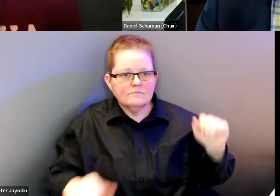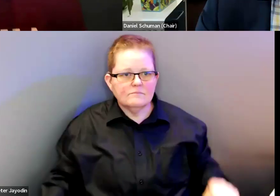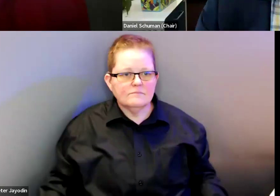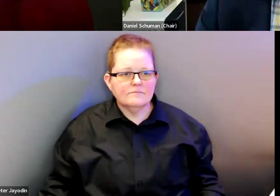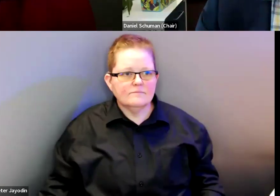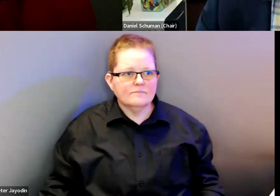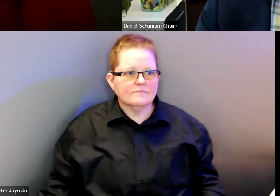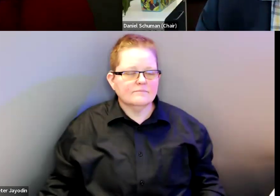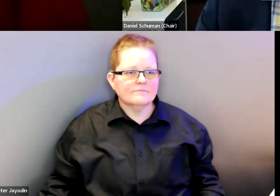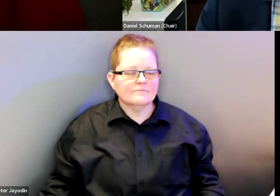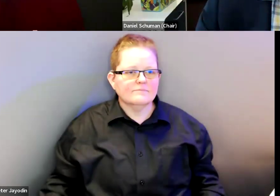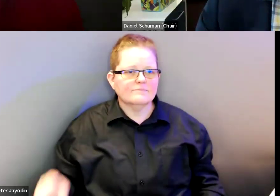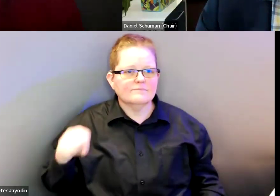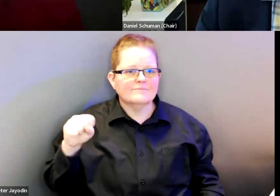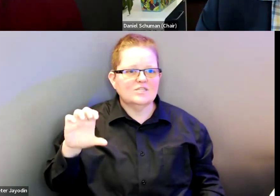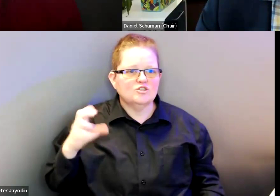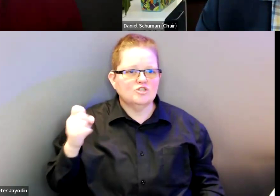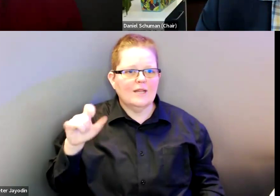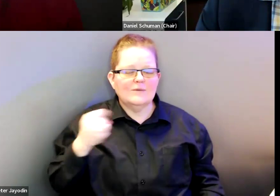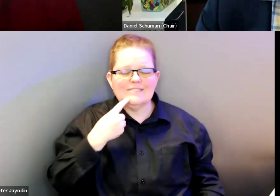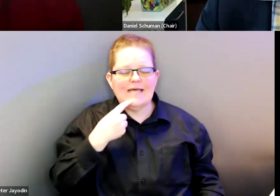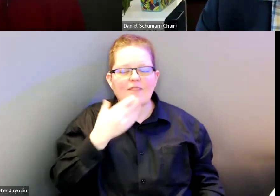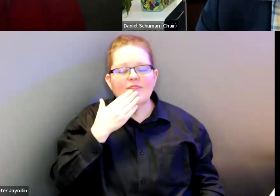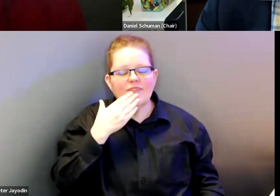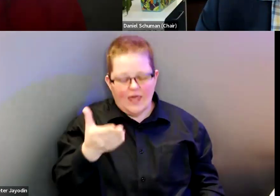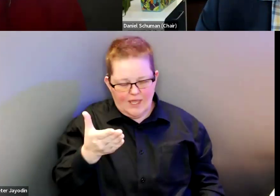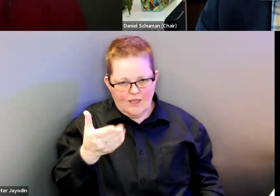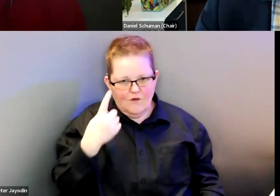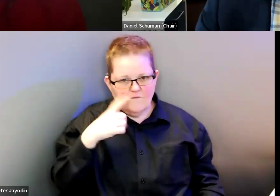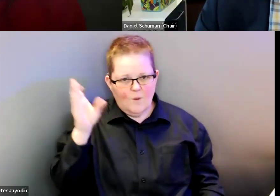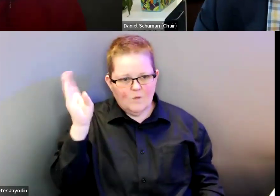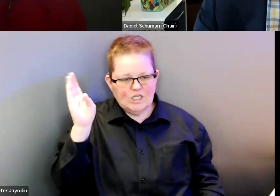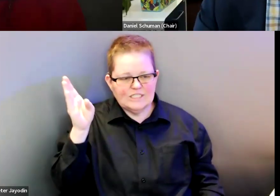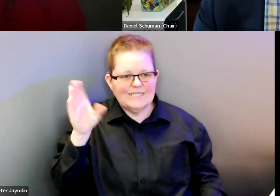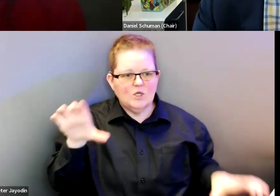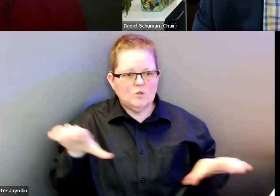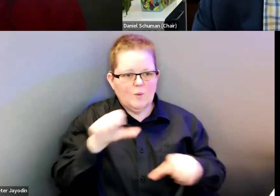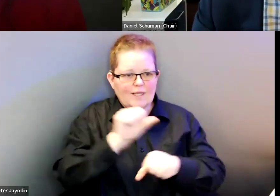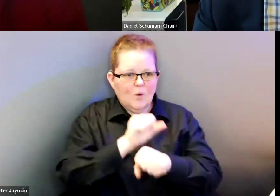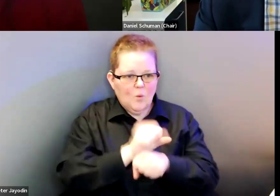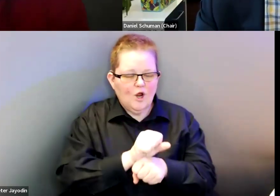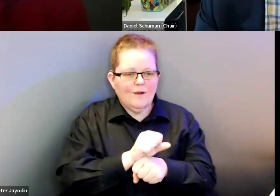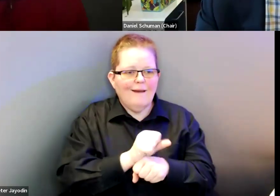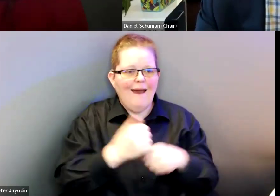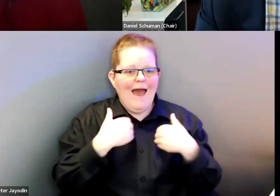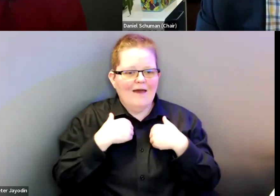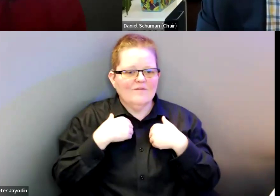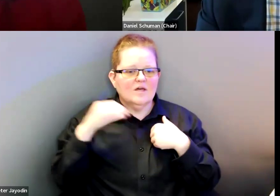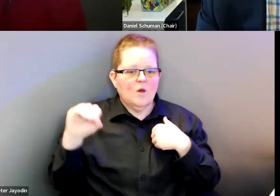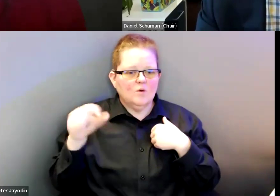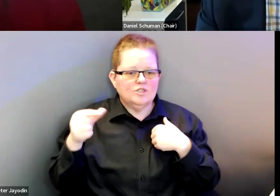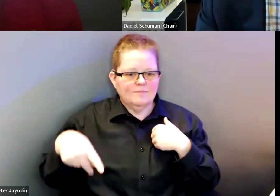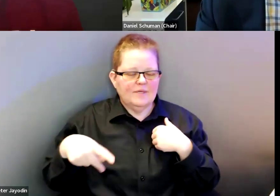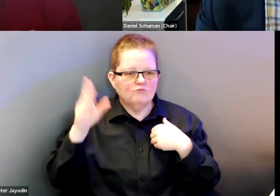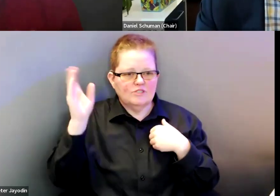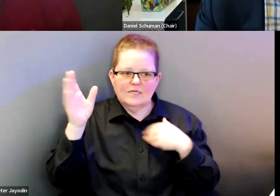Yeah, sure. I wanted to just say thank you for the presentation, doing the work, doing the thinking. I think having the OGP presentation was a great